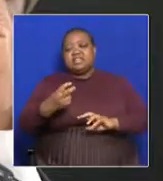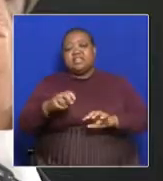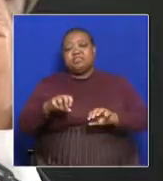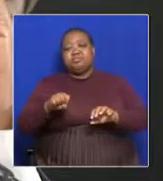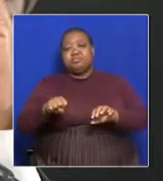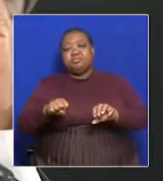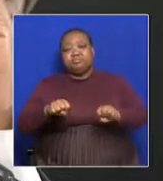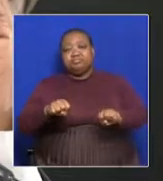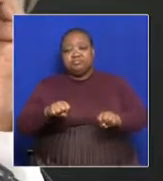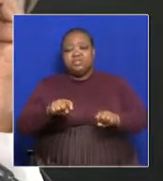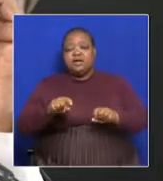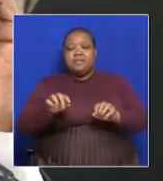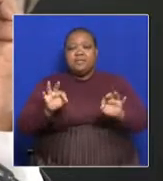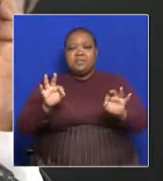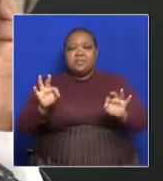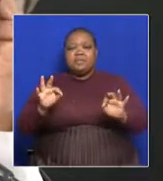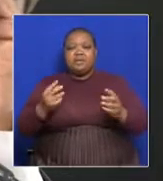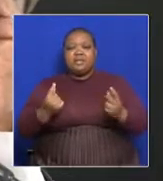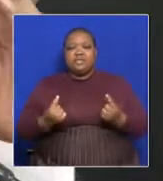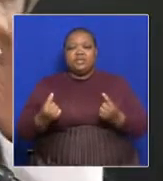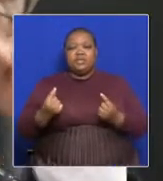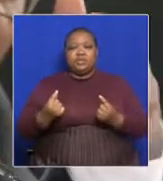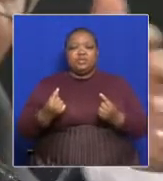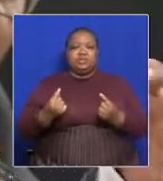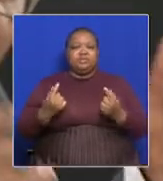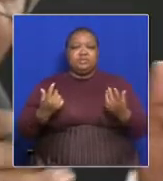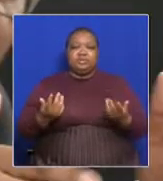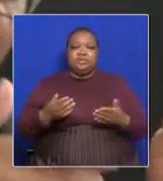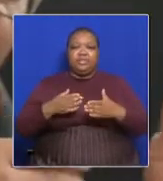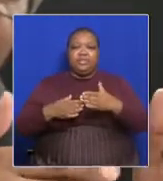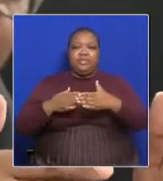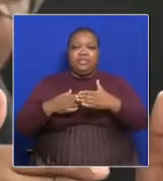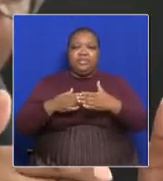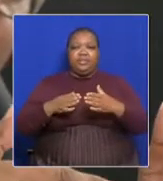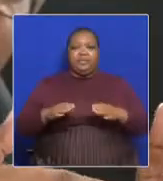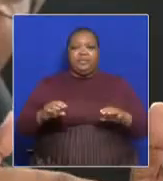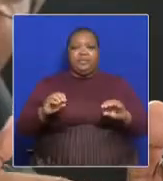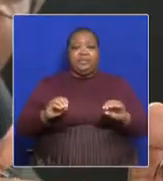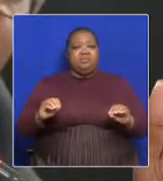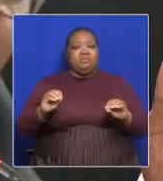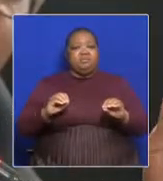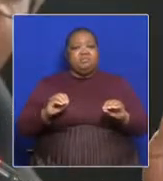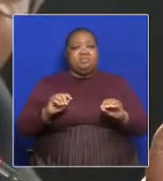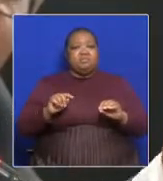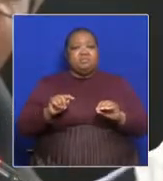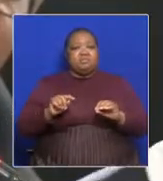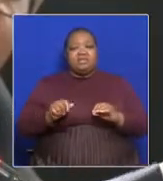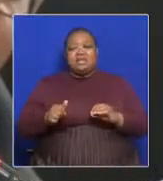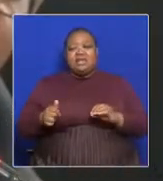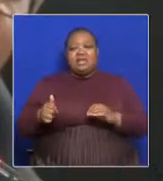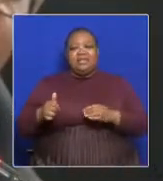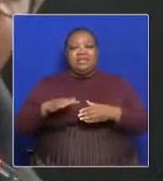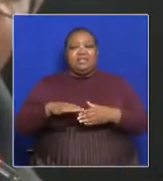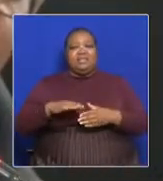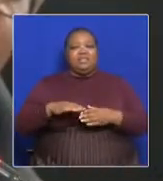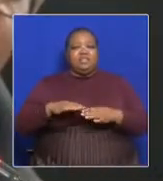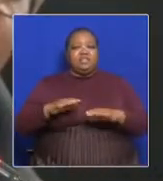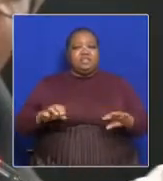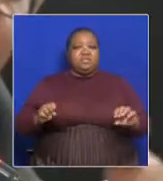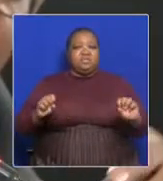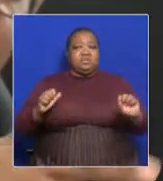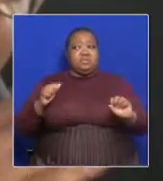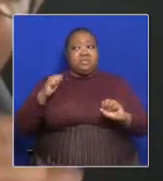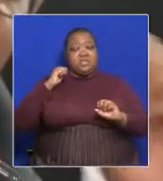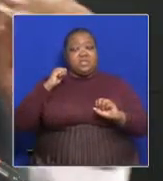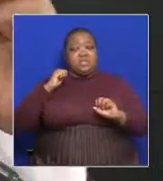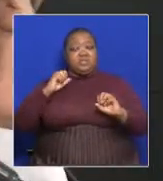no impediments, it makes all the other reasons that you gave yesterday